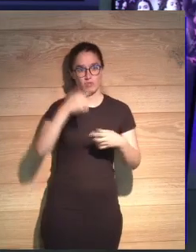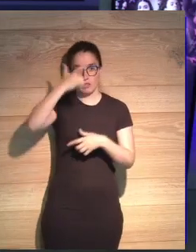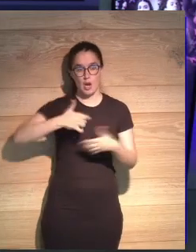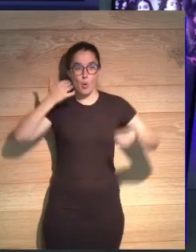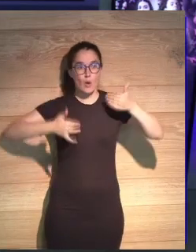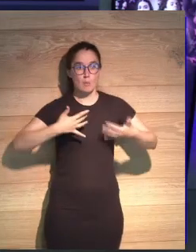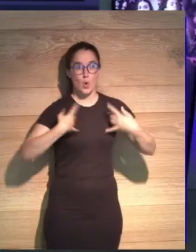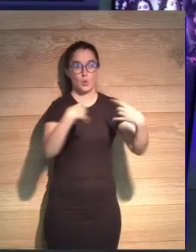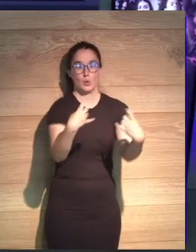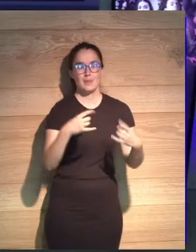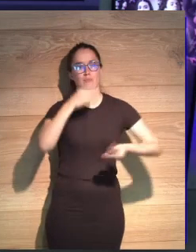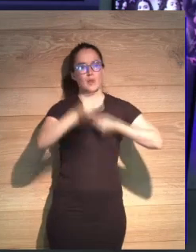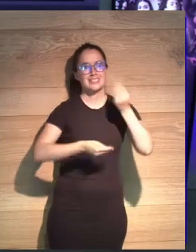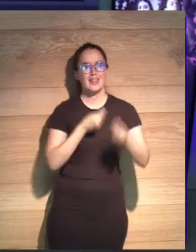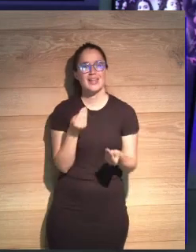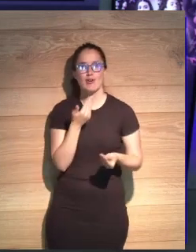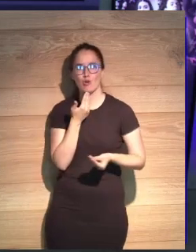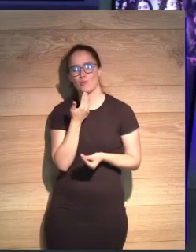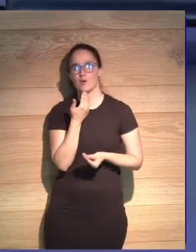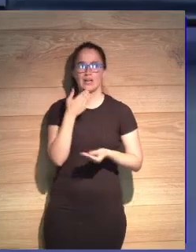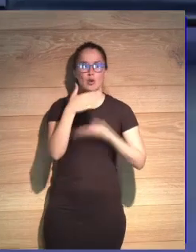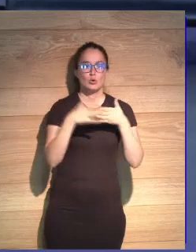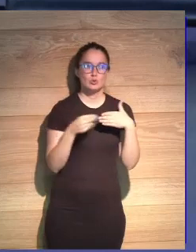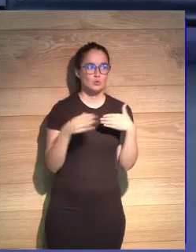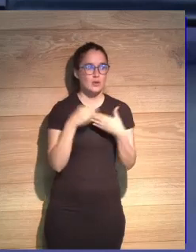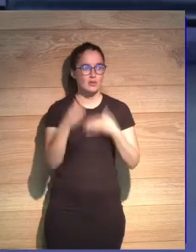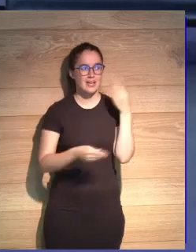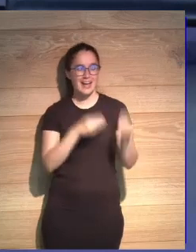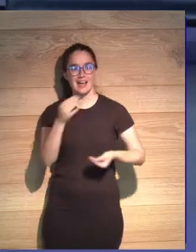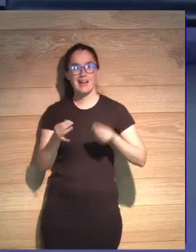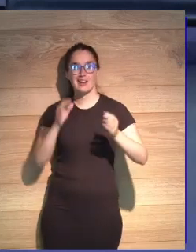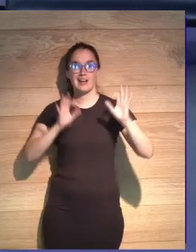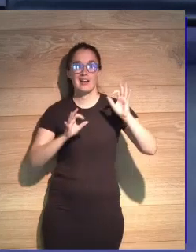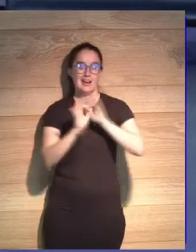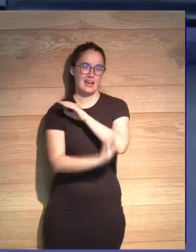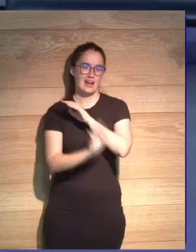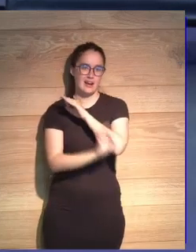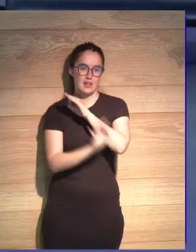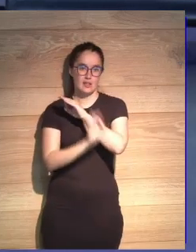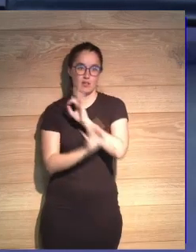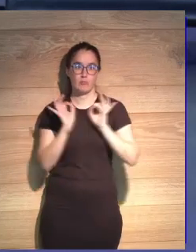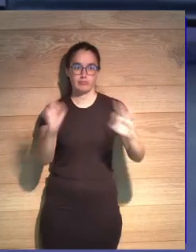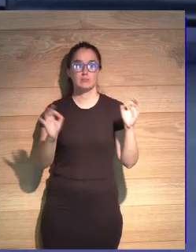versions that capture or register 20 locations on your body. You can have users